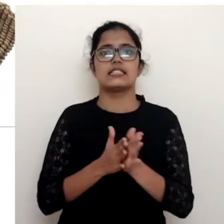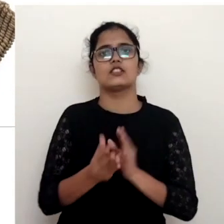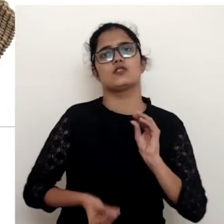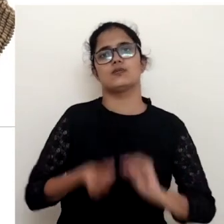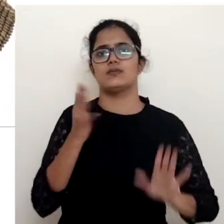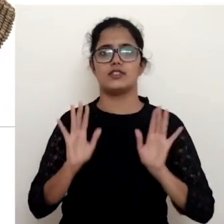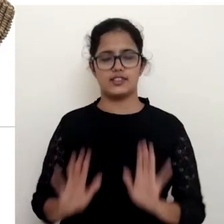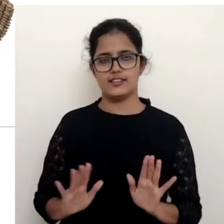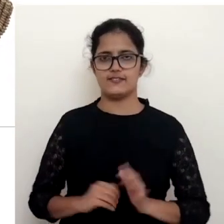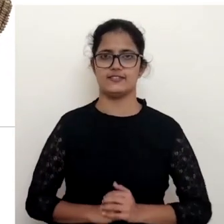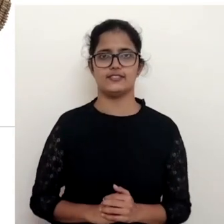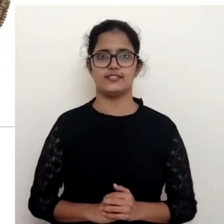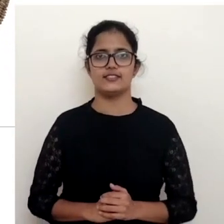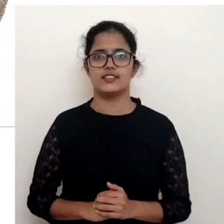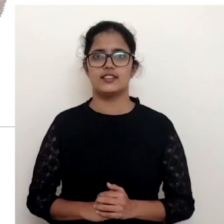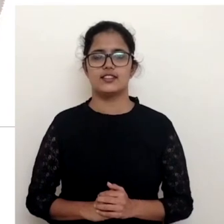costumes.